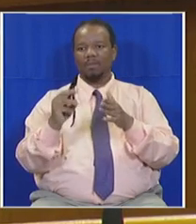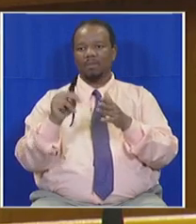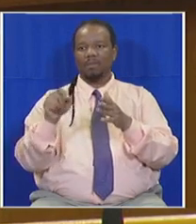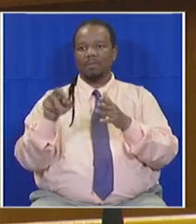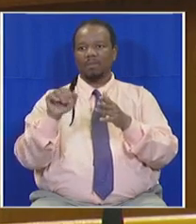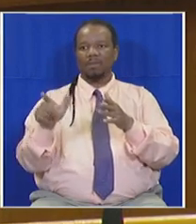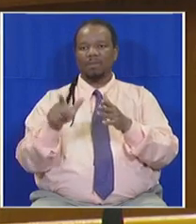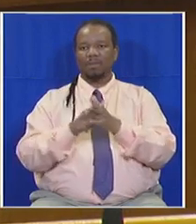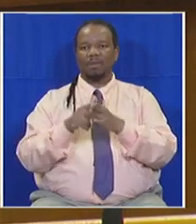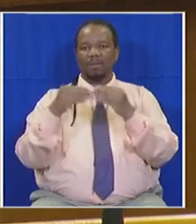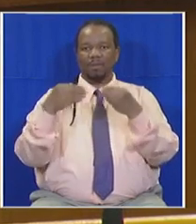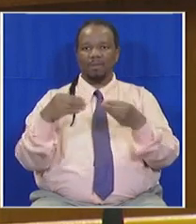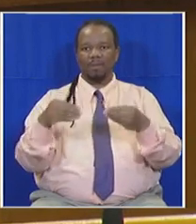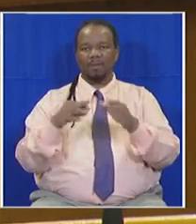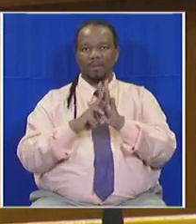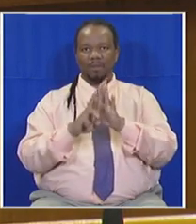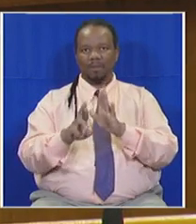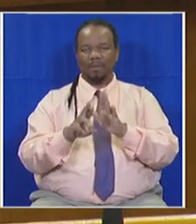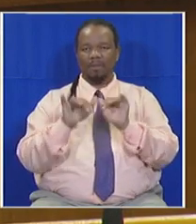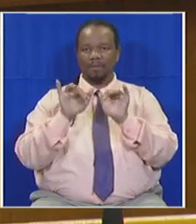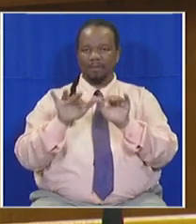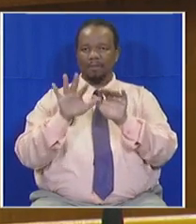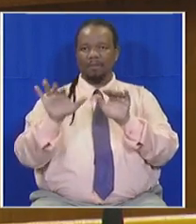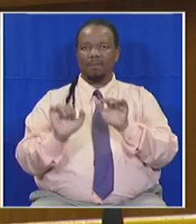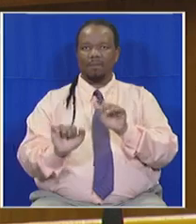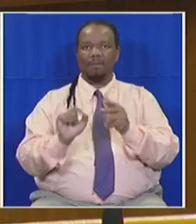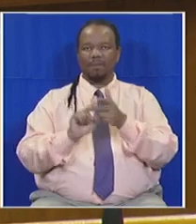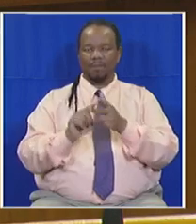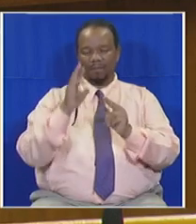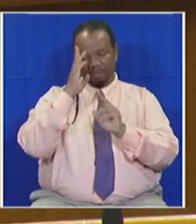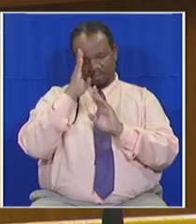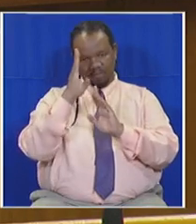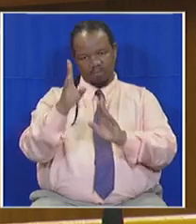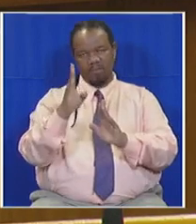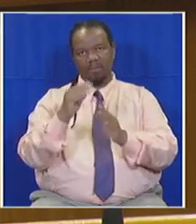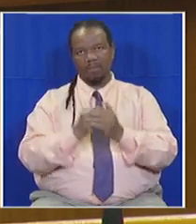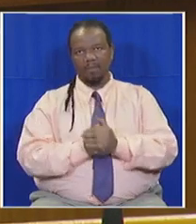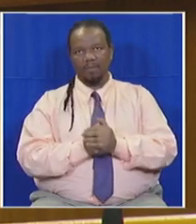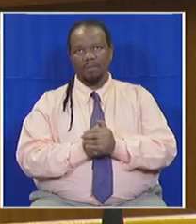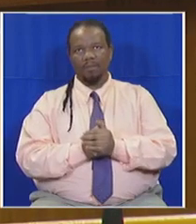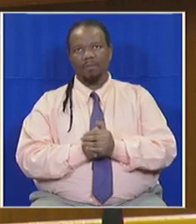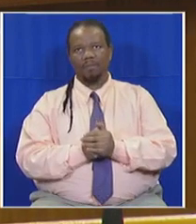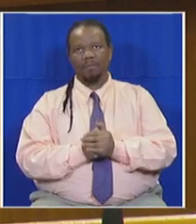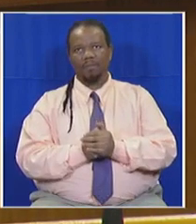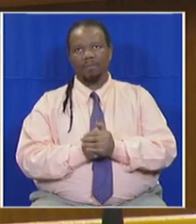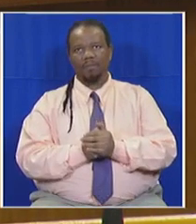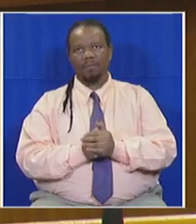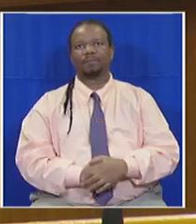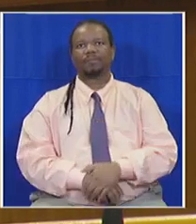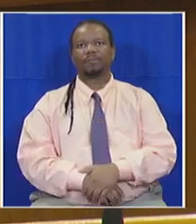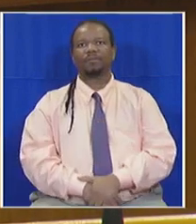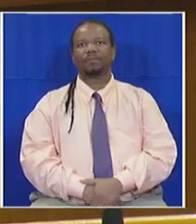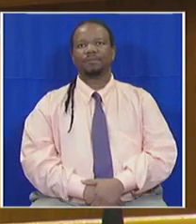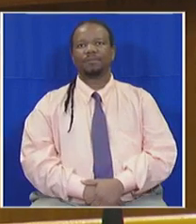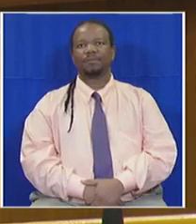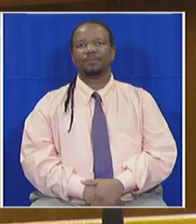sector, fellow South Africans, ladies and gentlemen, Dumelang. Honorable Speaker, Honorable